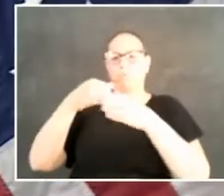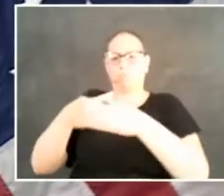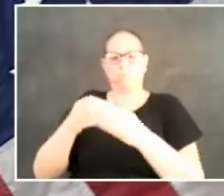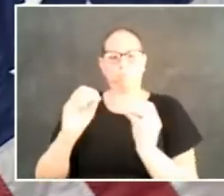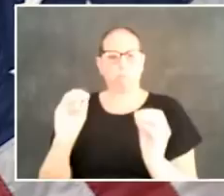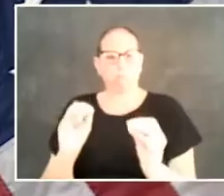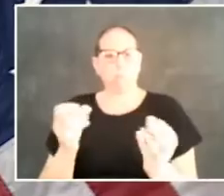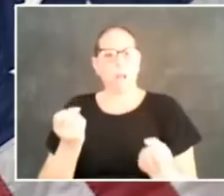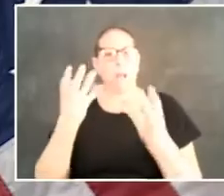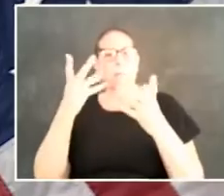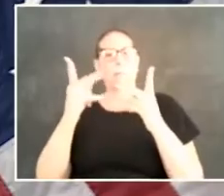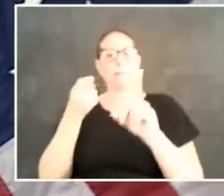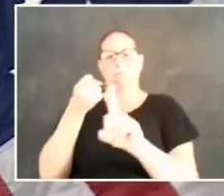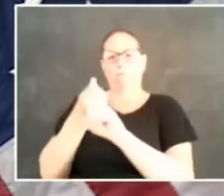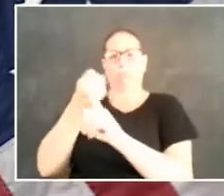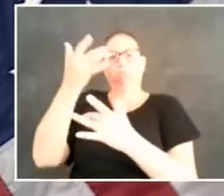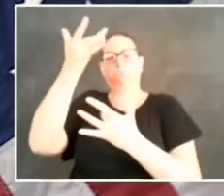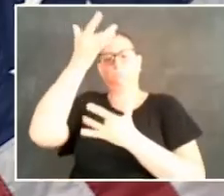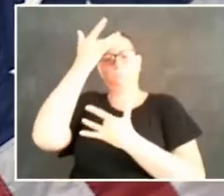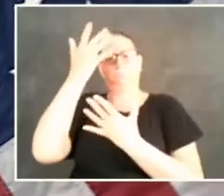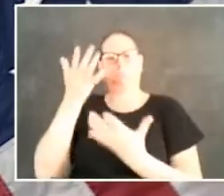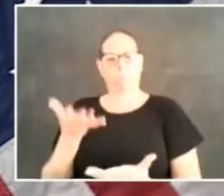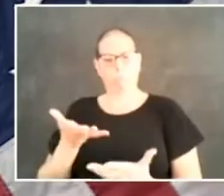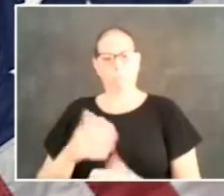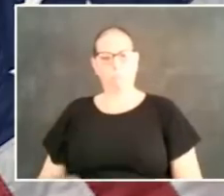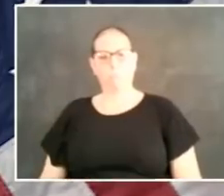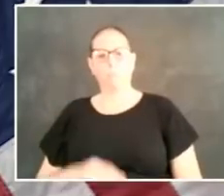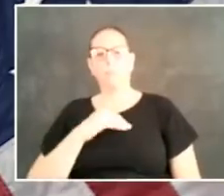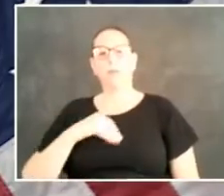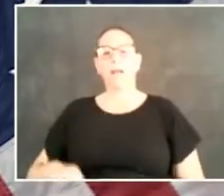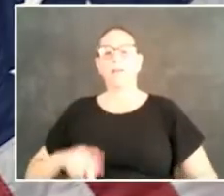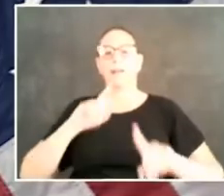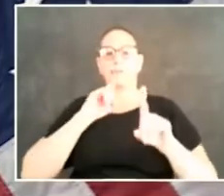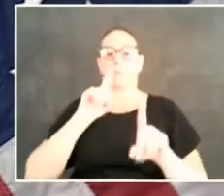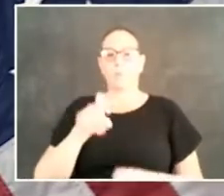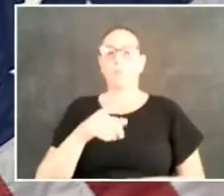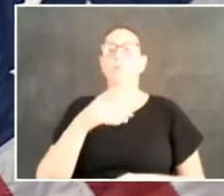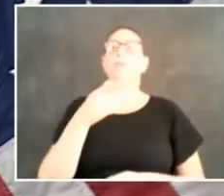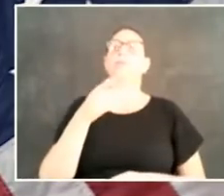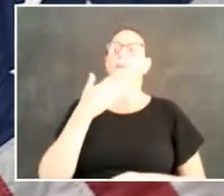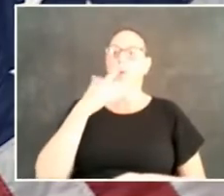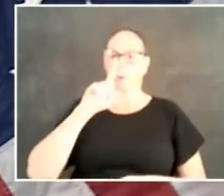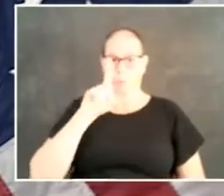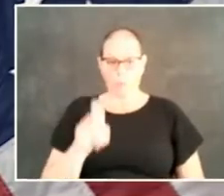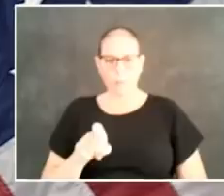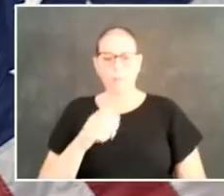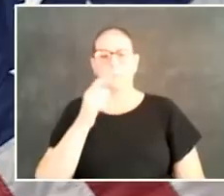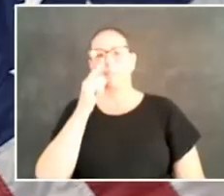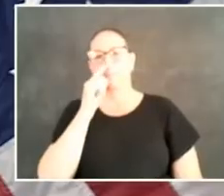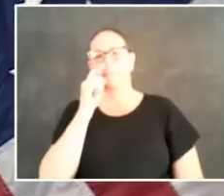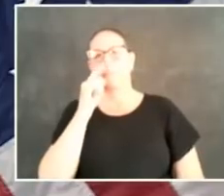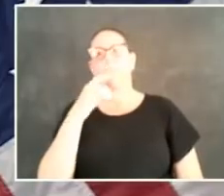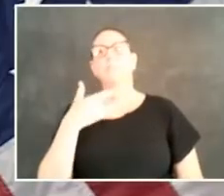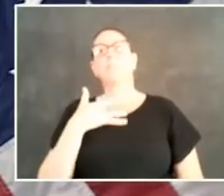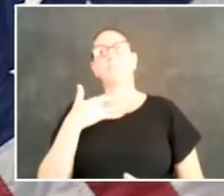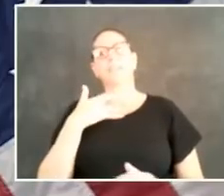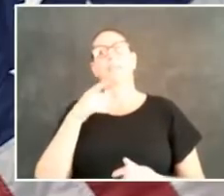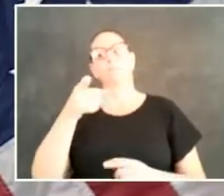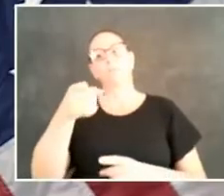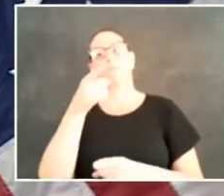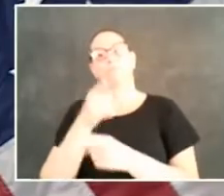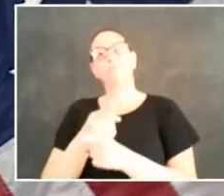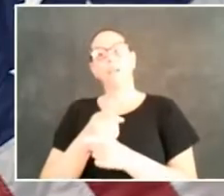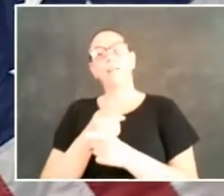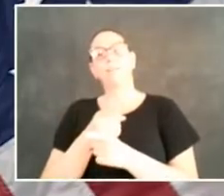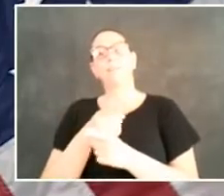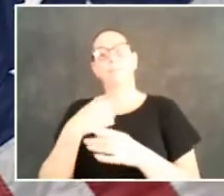much for the question. Certainly, I think that's the right thing to do. And you're right, we've long thought it was important to put out information